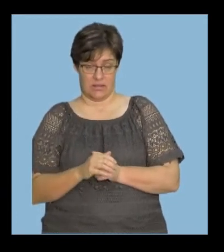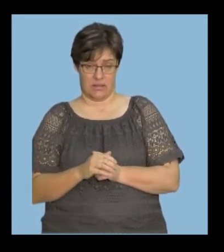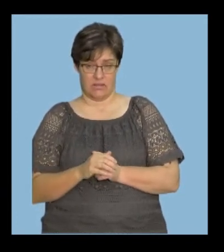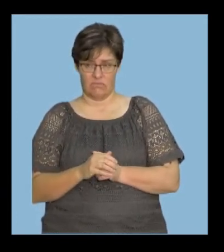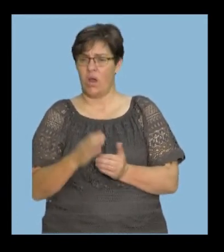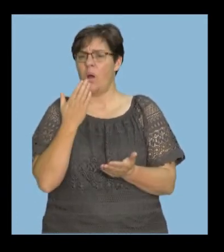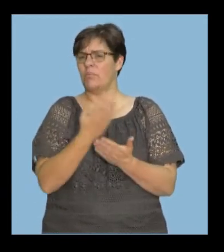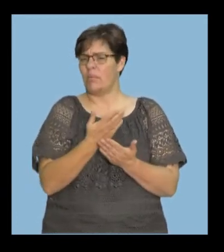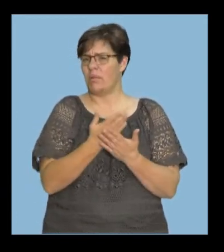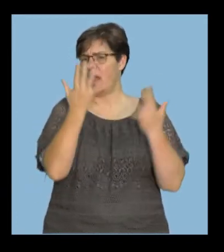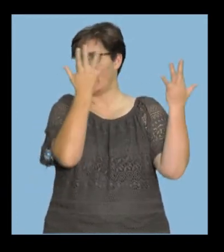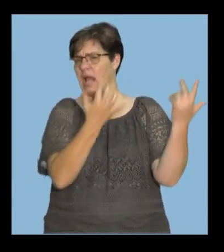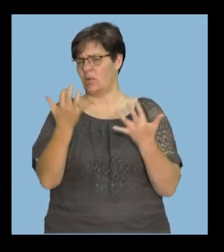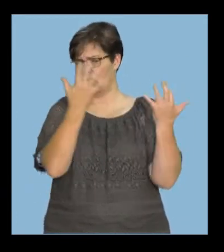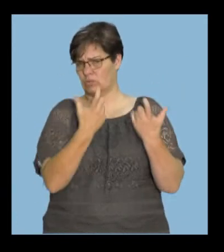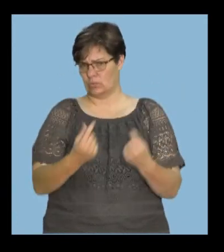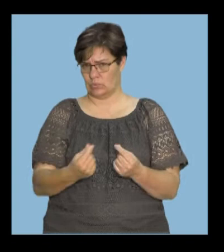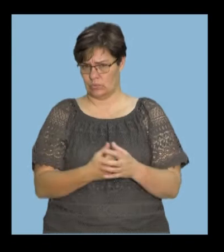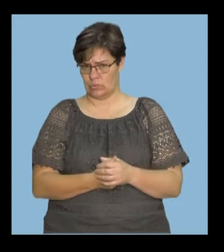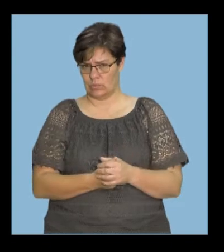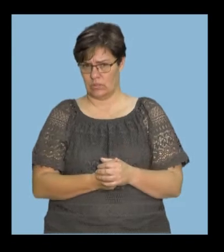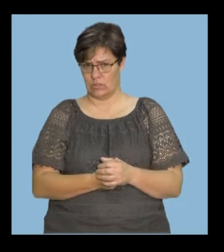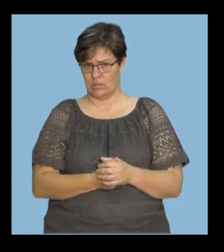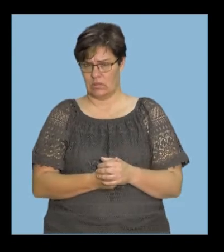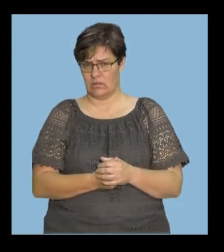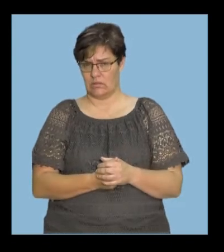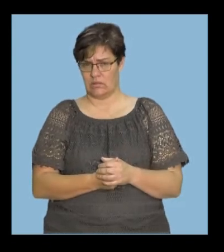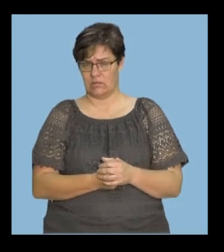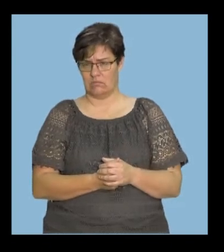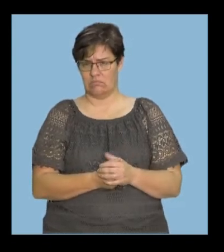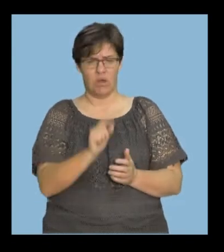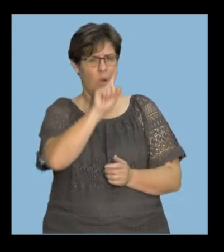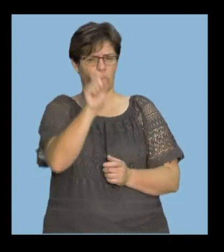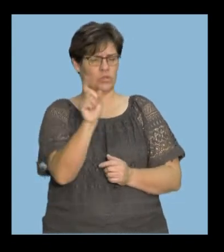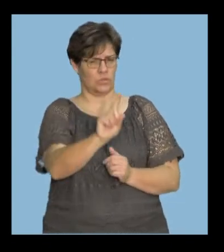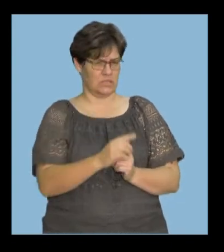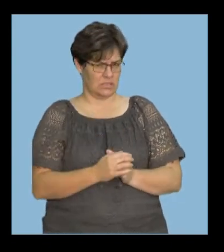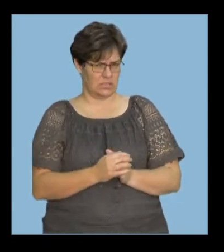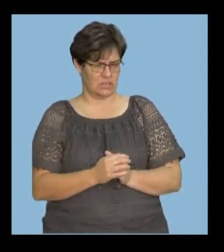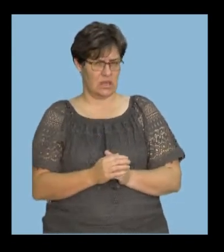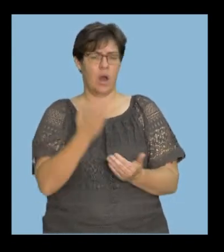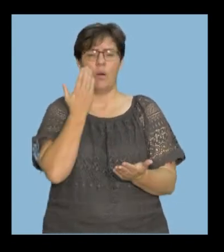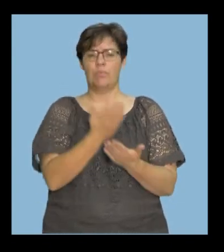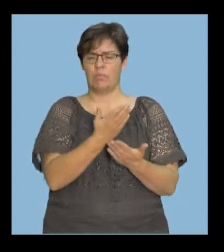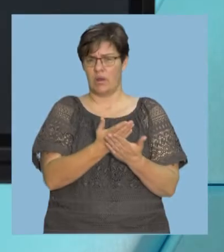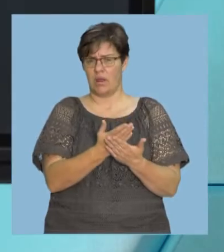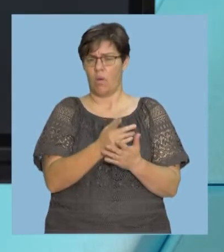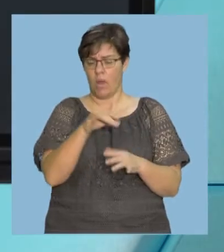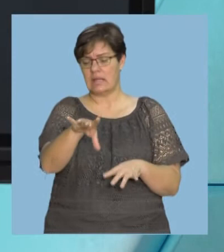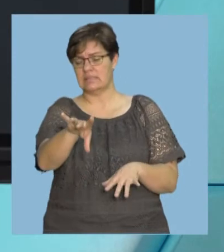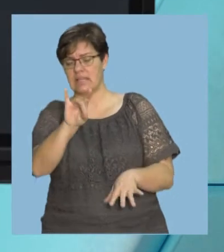to do some probability calculations, then the question is, what is the probability